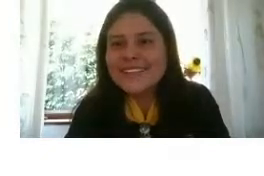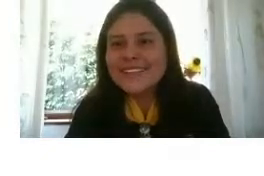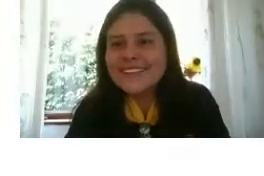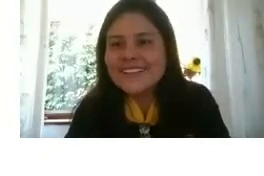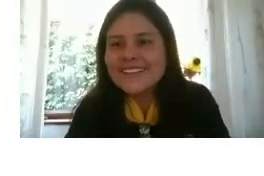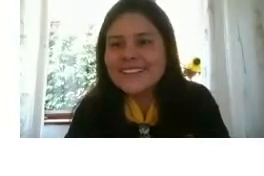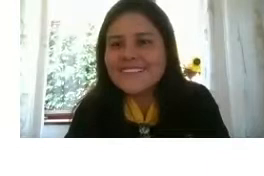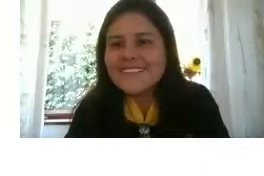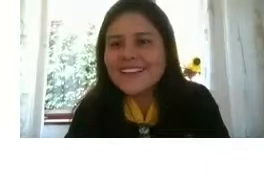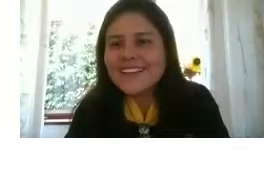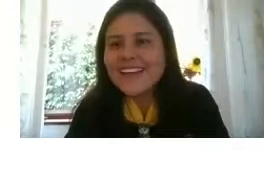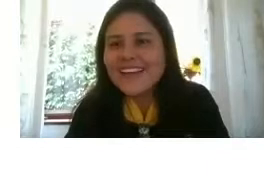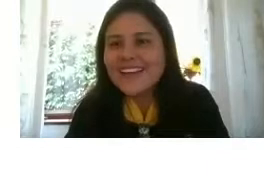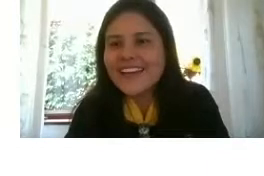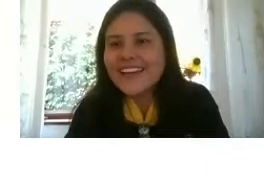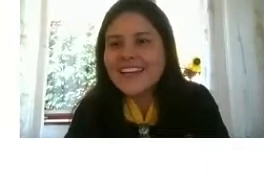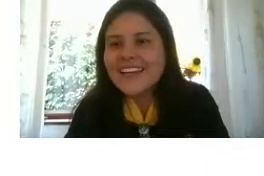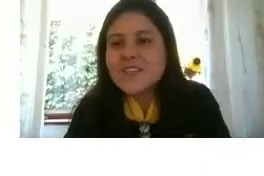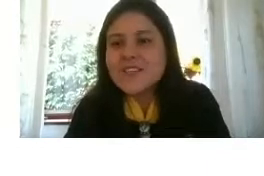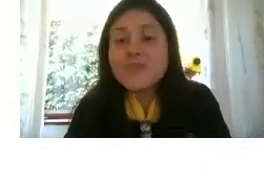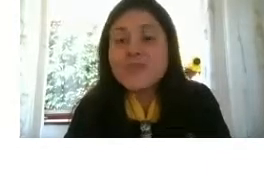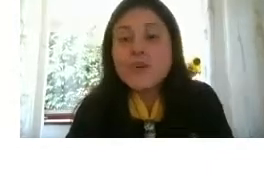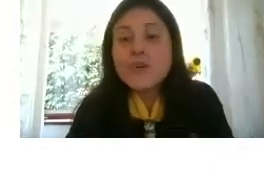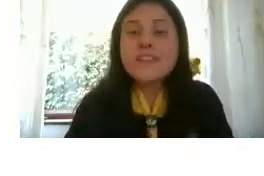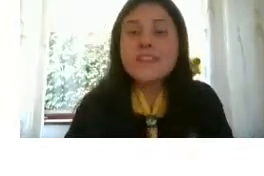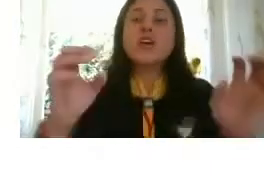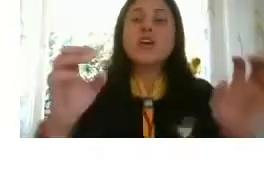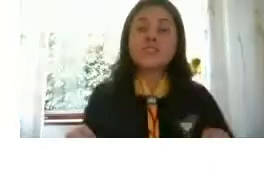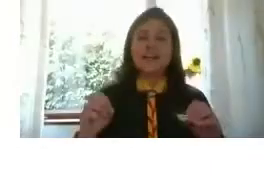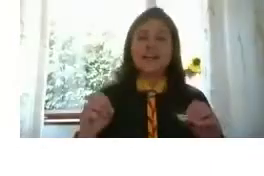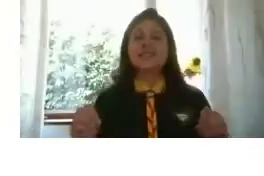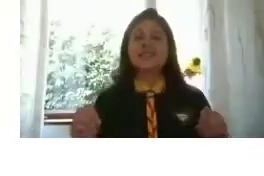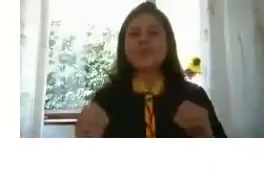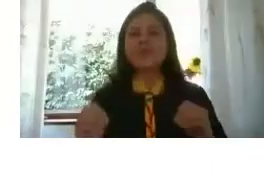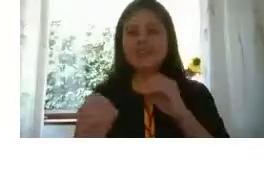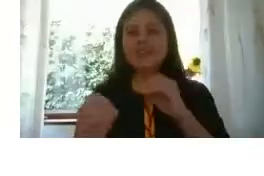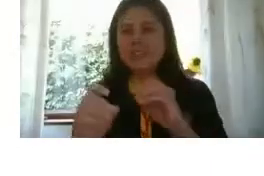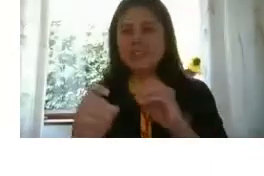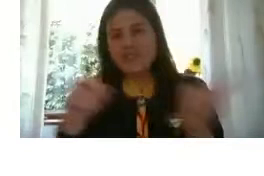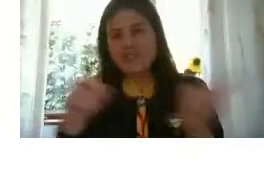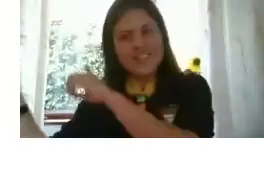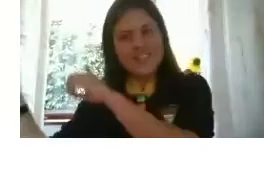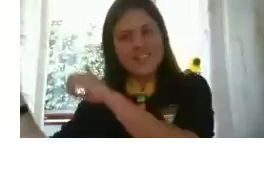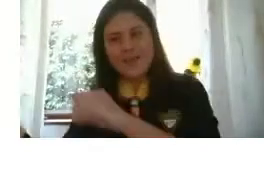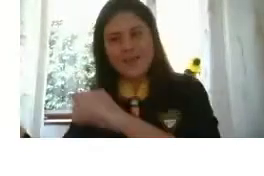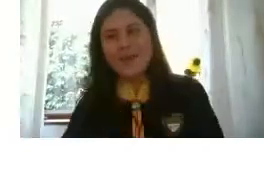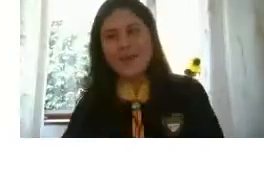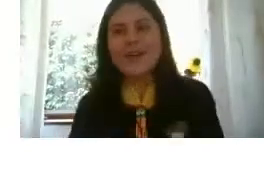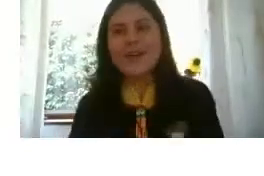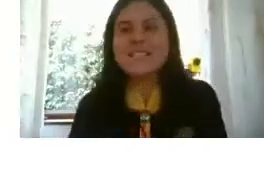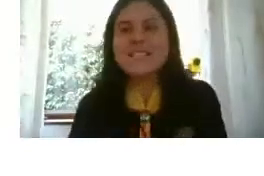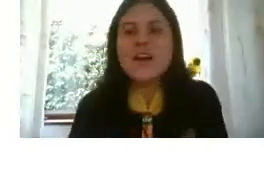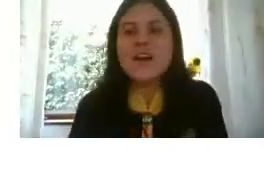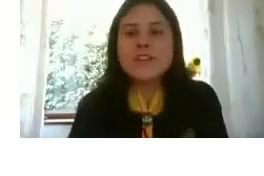Well done, okay. So now for the consonants, I'm gonna start from this screen and then I'm gonna go